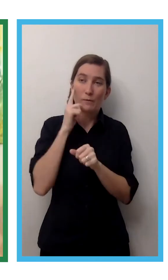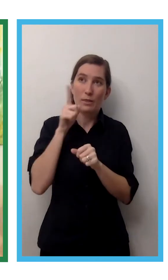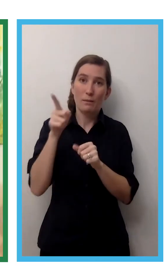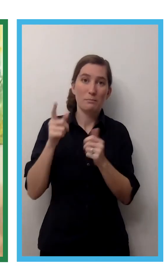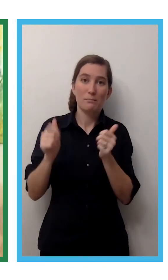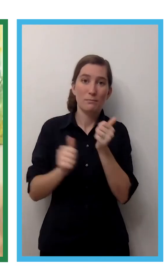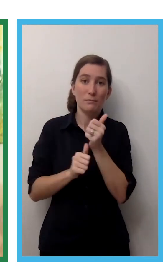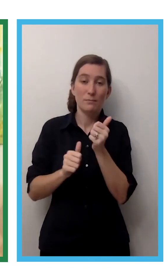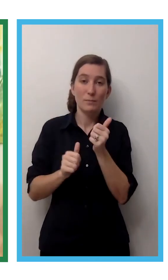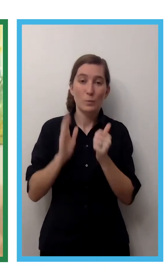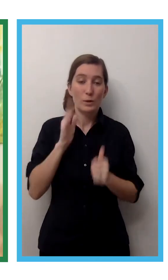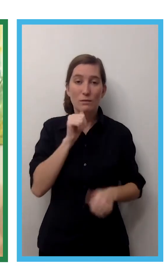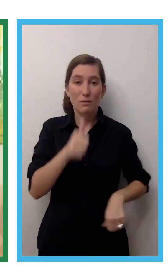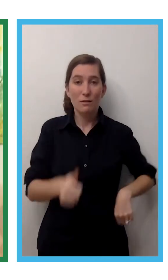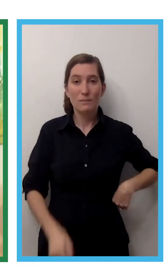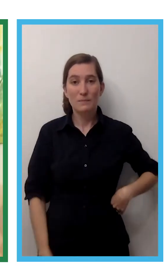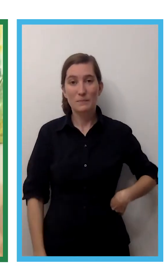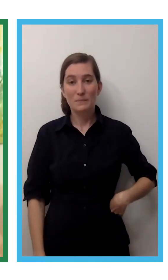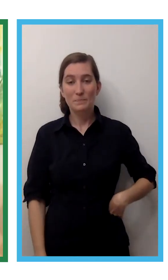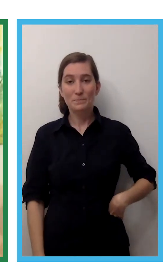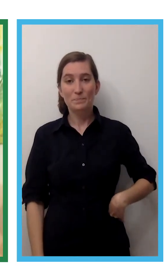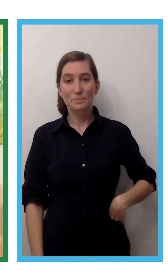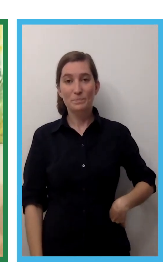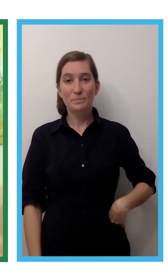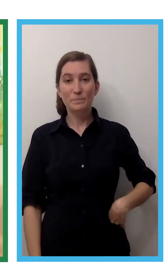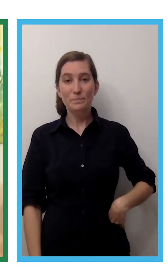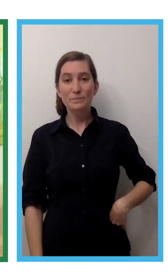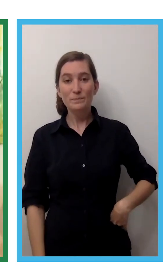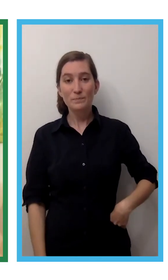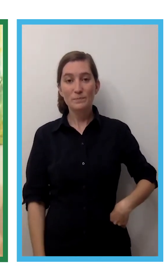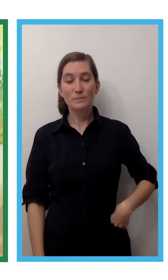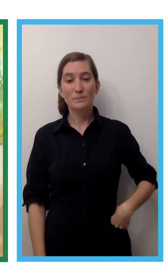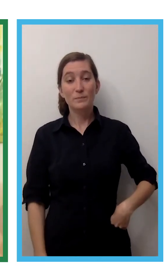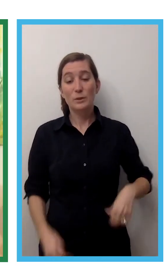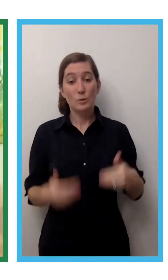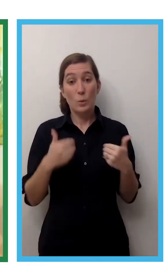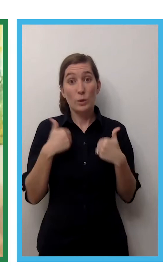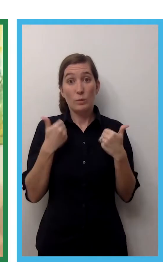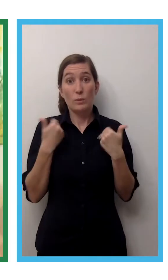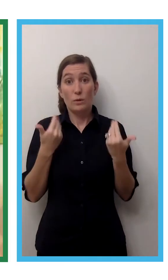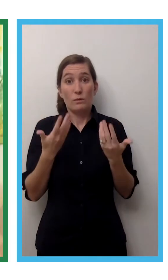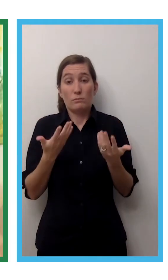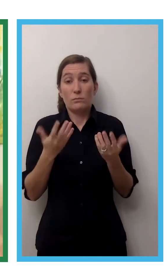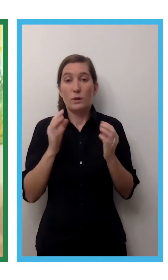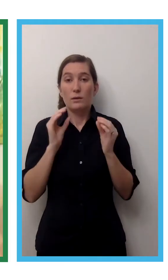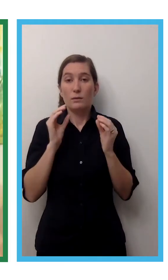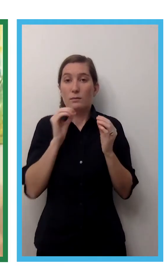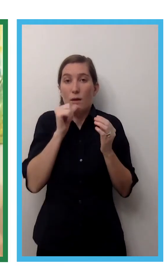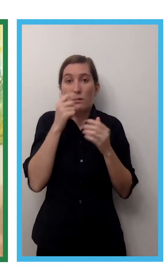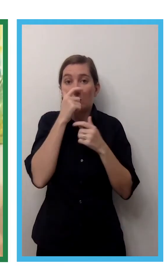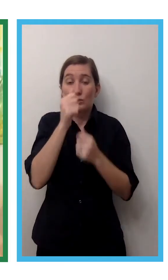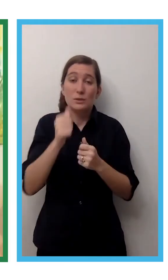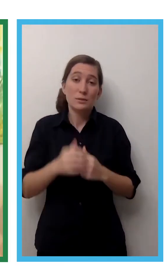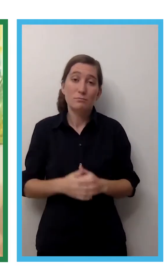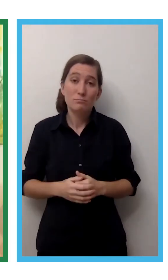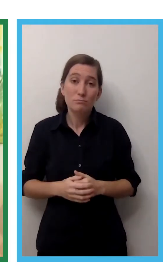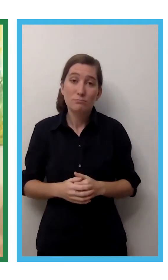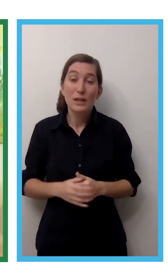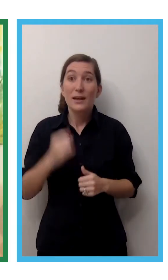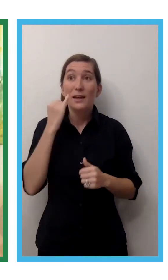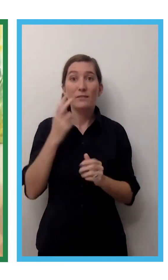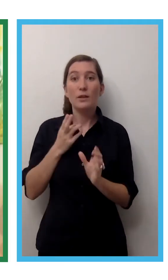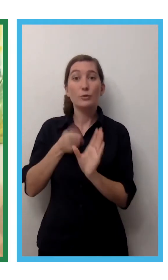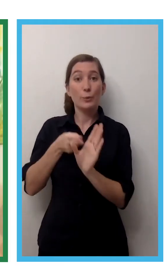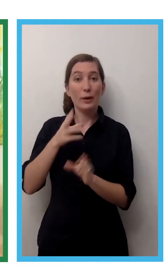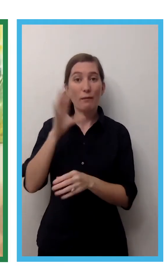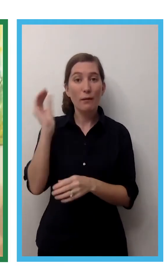no interest in working for companies that don't support this. And if they do join a company and they find that it's just lip service, they'll move